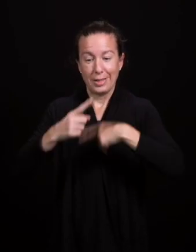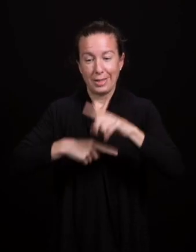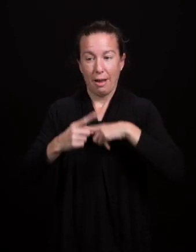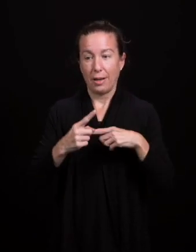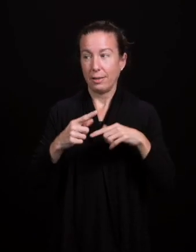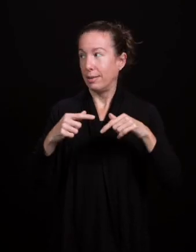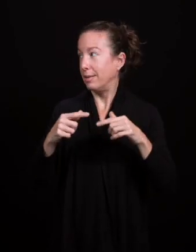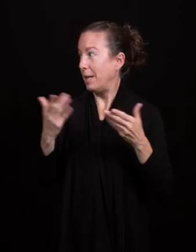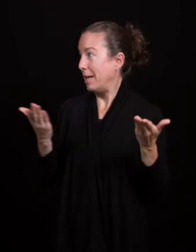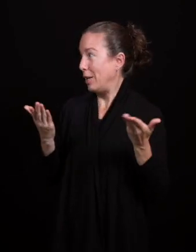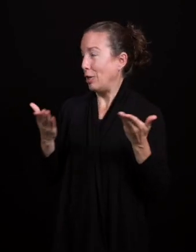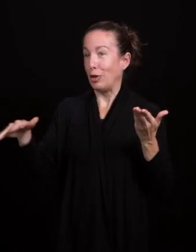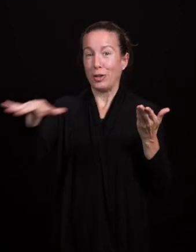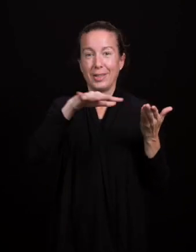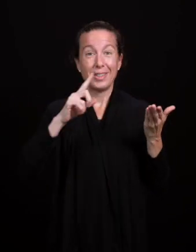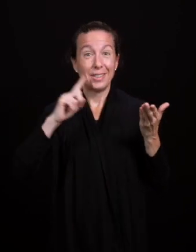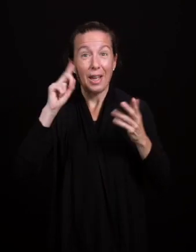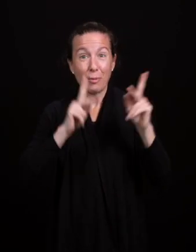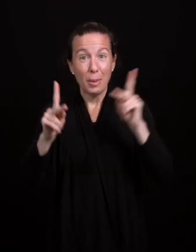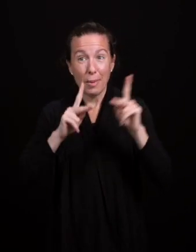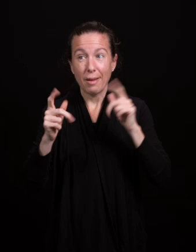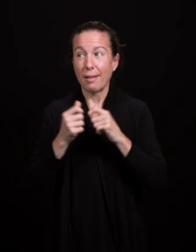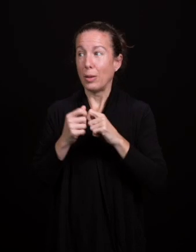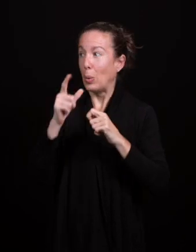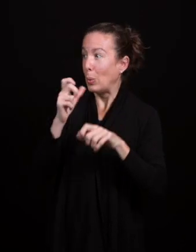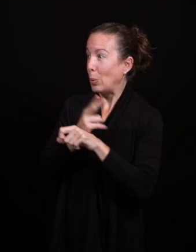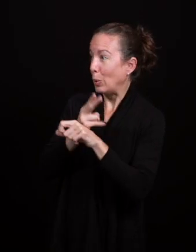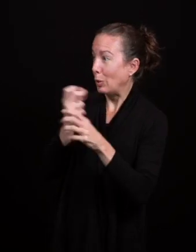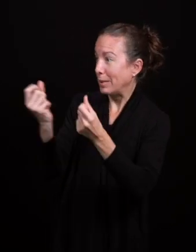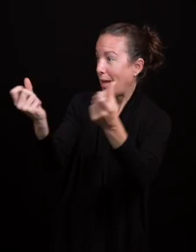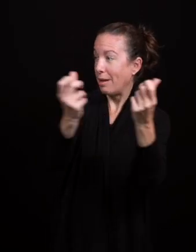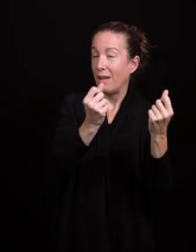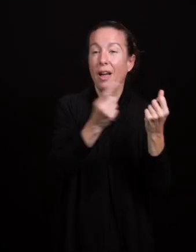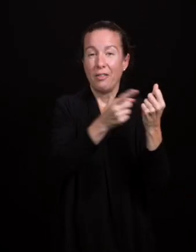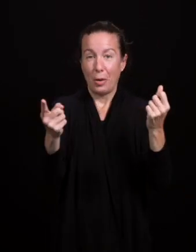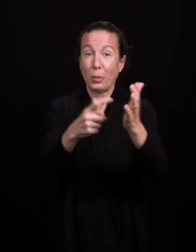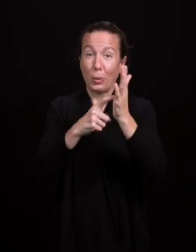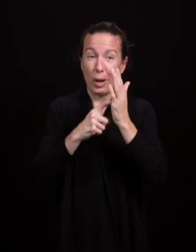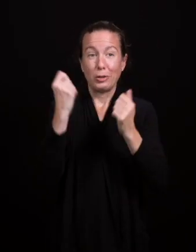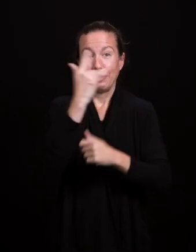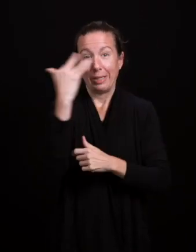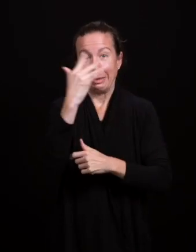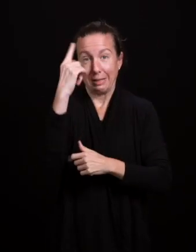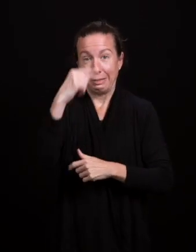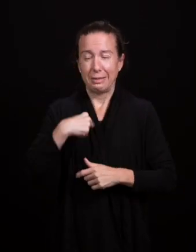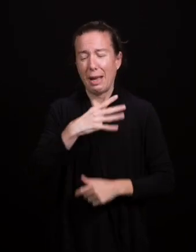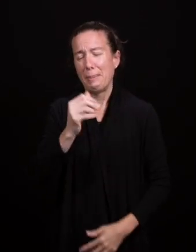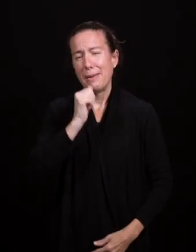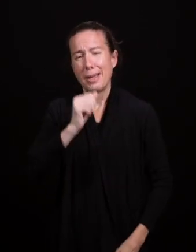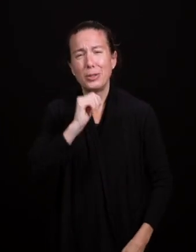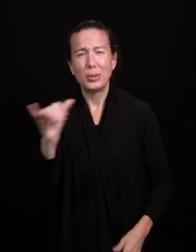everybody here who's deaf and communicates primarily with ASL, they did a lot of finger spelling for me, and they were very patient with